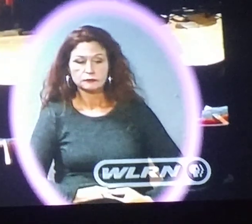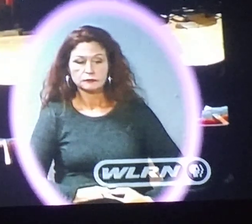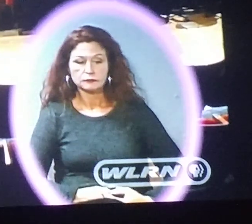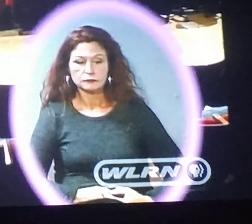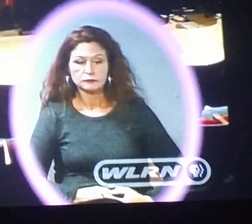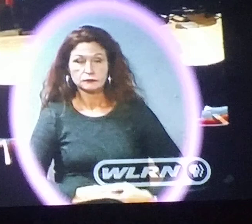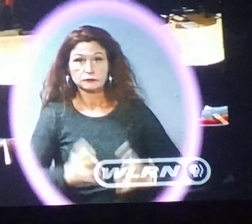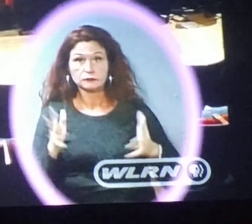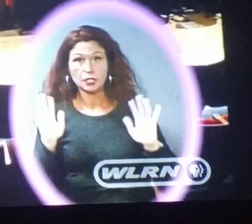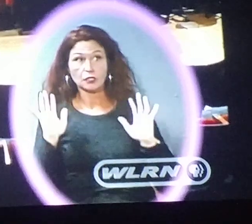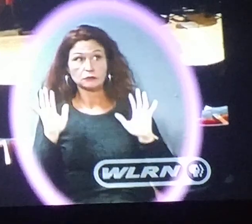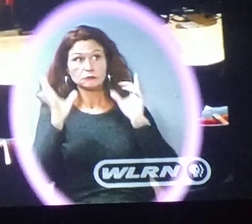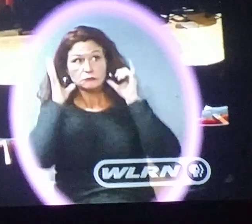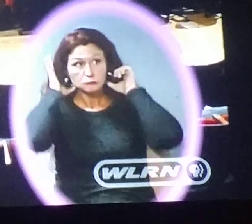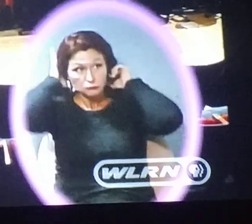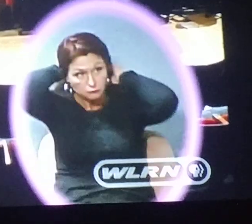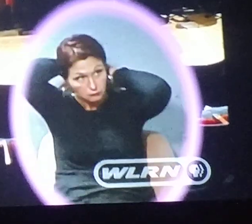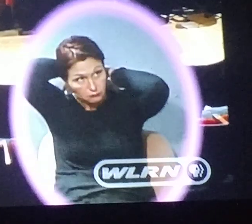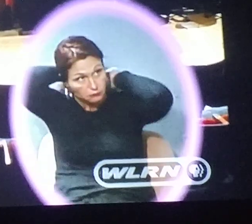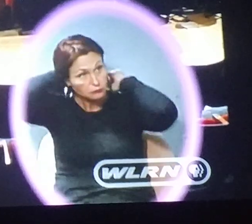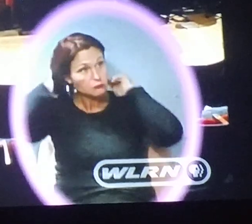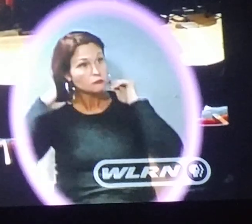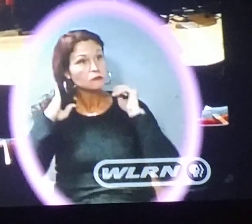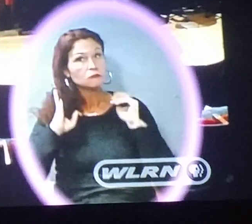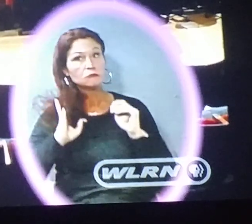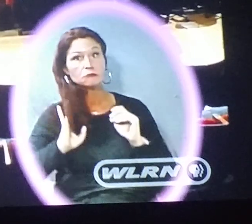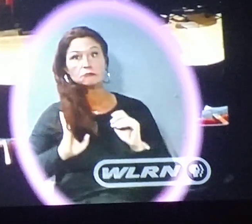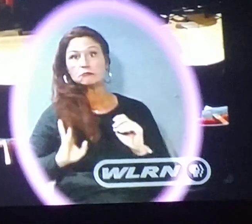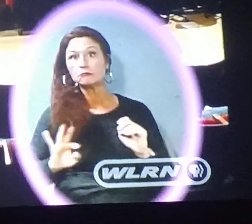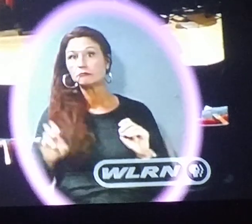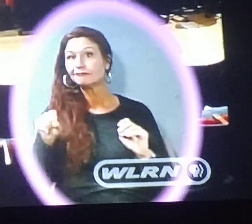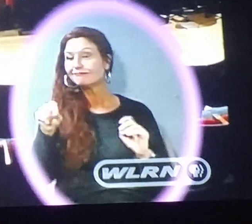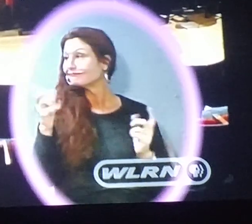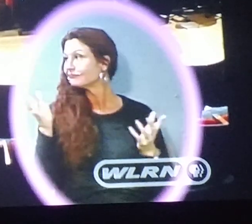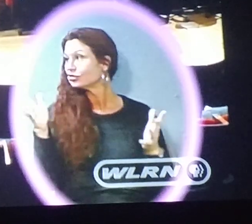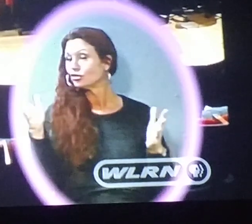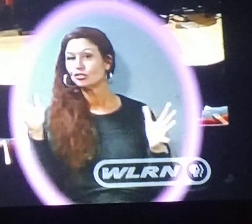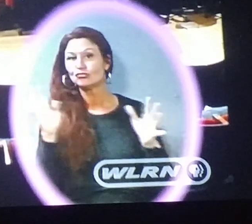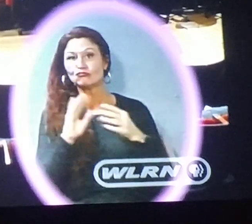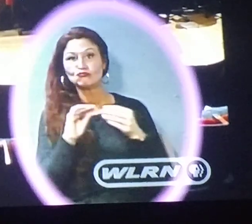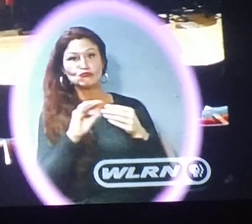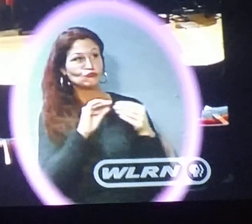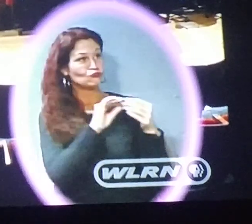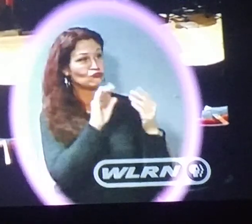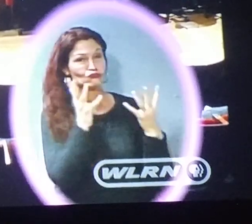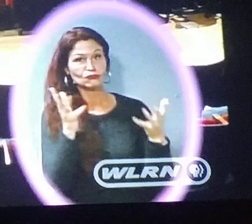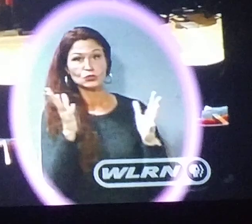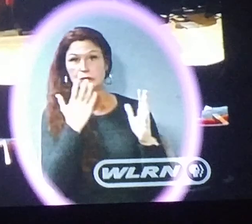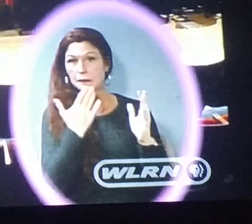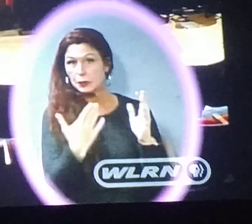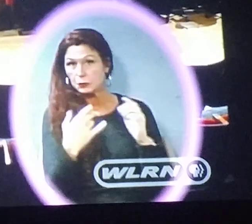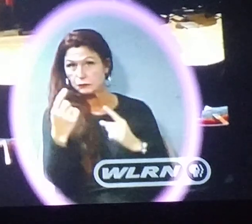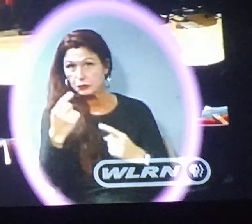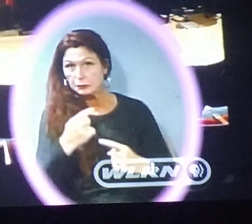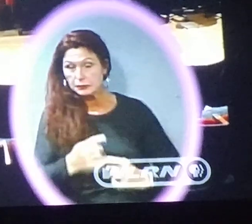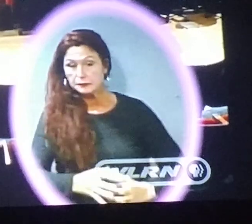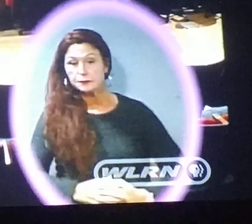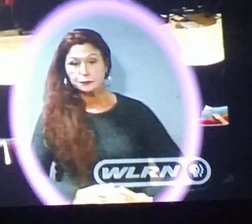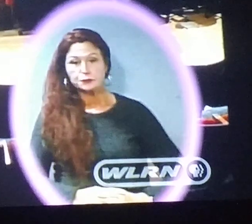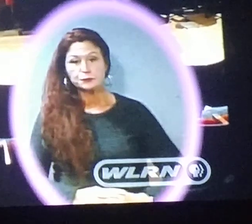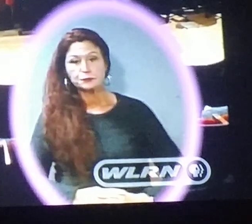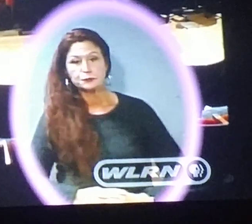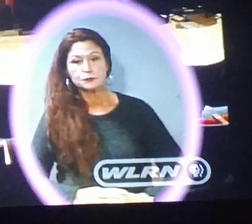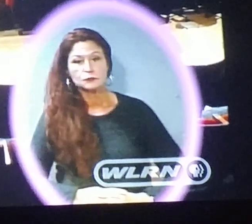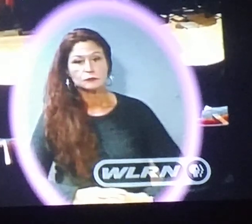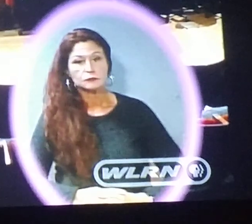That's it. Nobody. Thank you, Ms. Thank you, Ms. Perdomo, for coming here today. Thank you. I